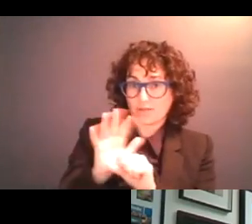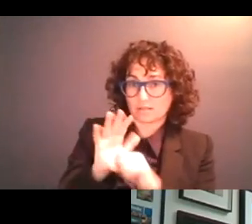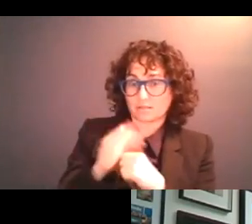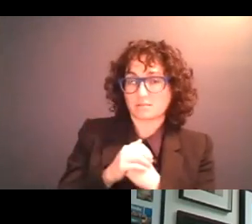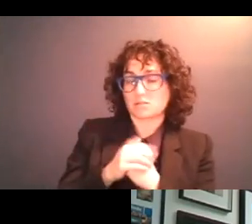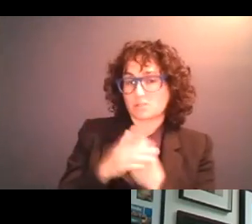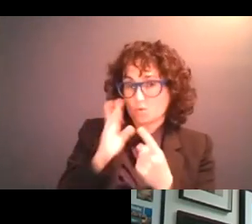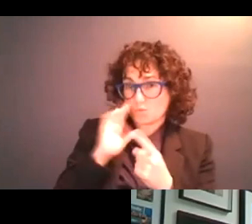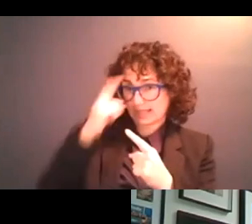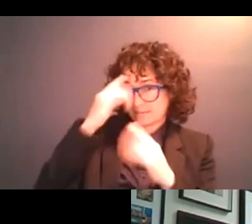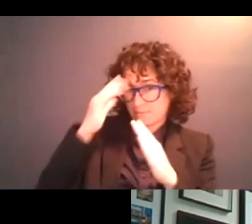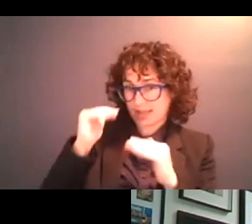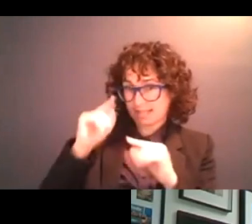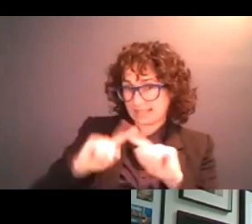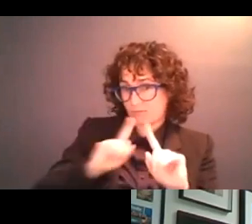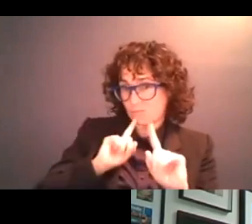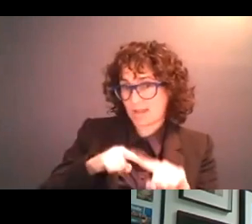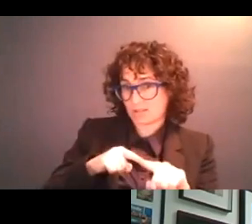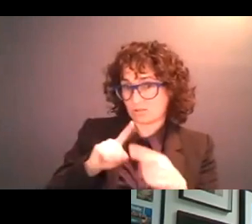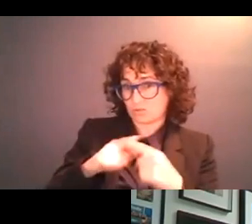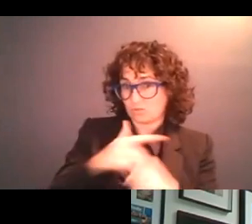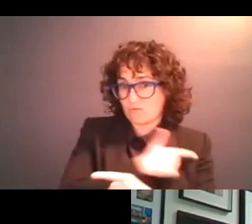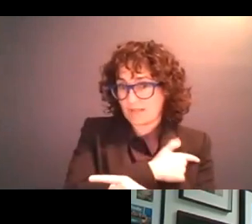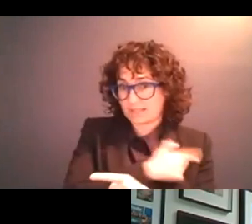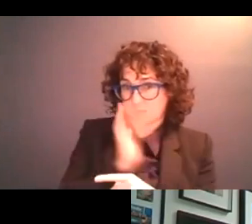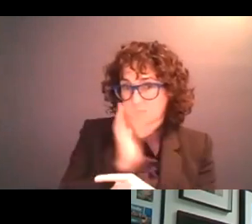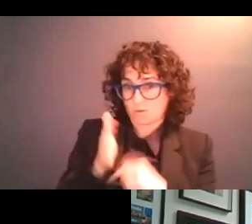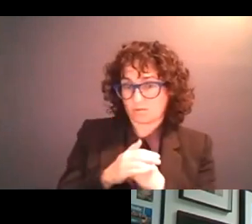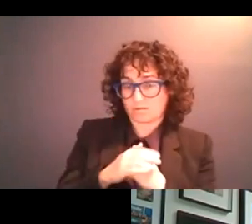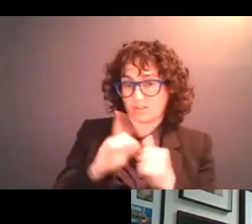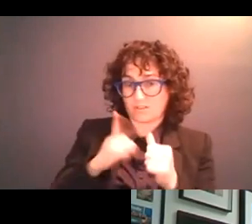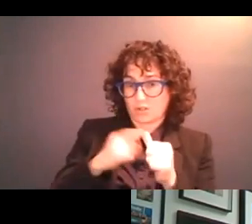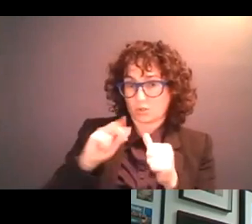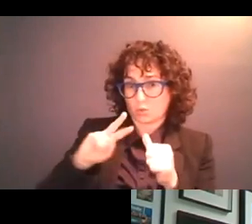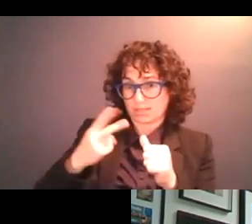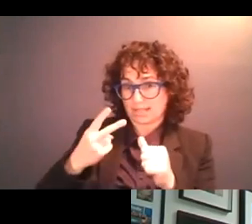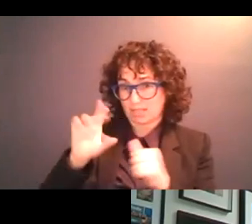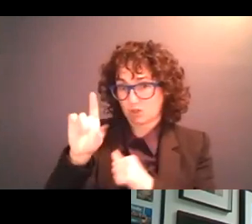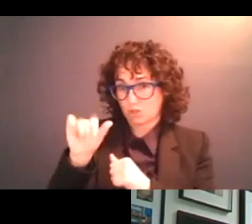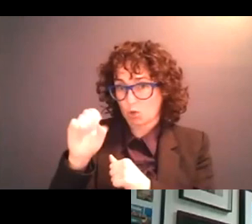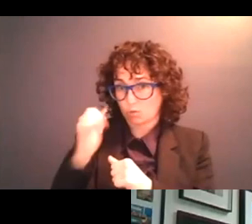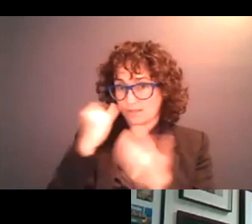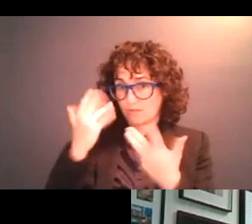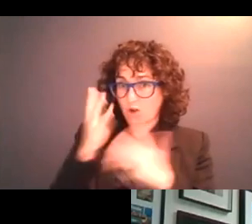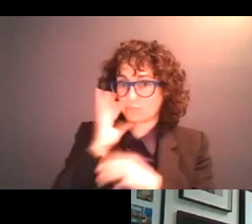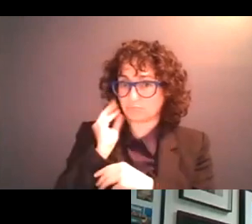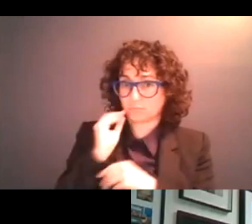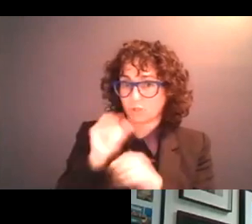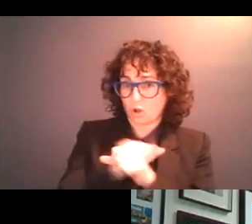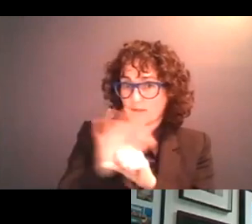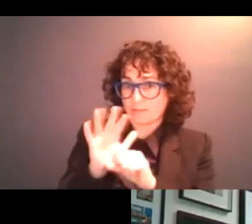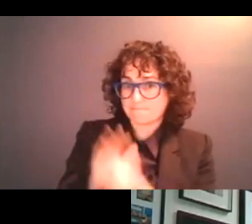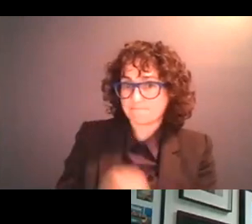would you expect any different reaction to the vaccines, either the first or second dose, if you've already experienced